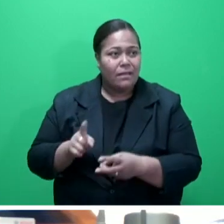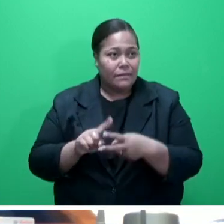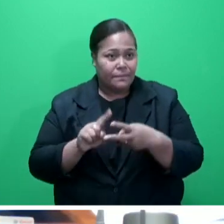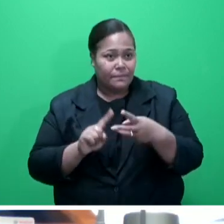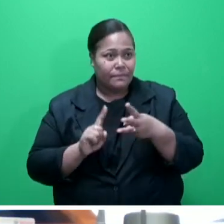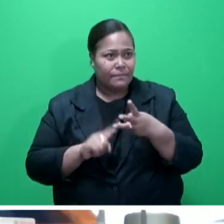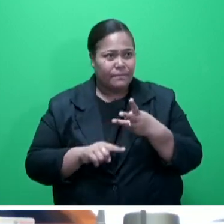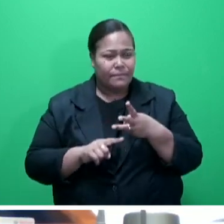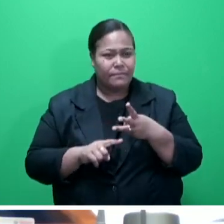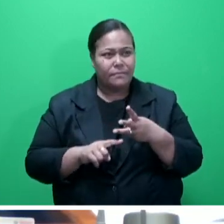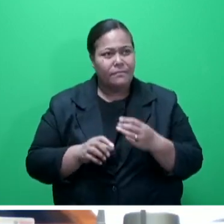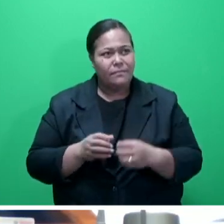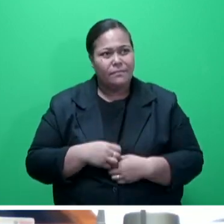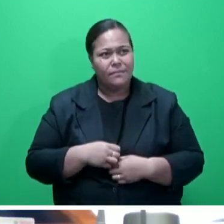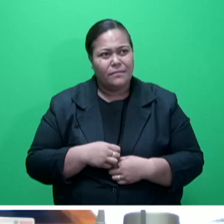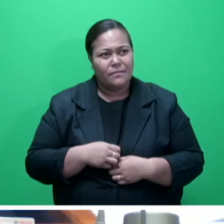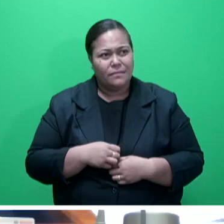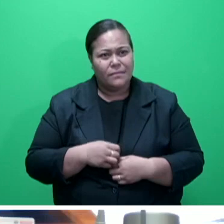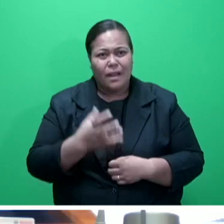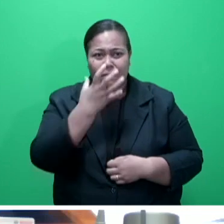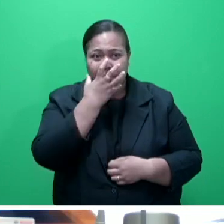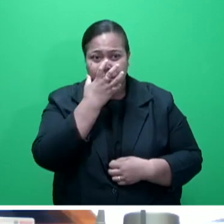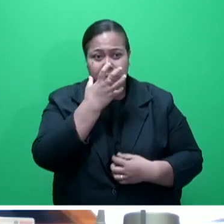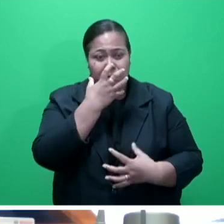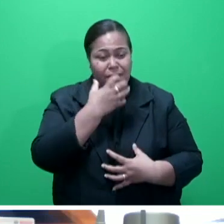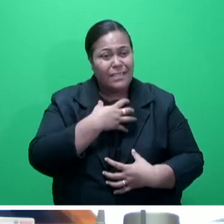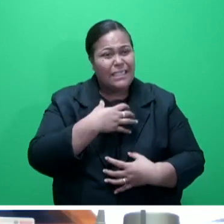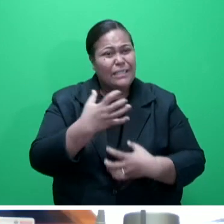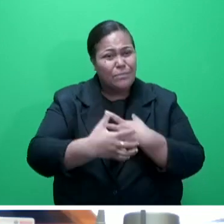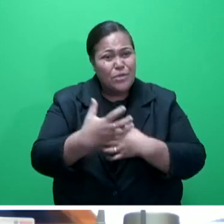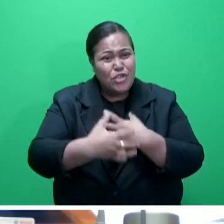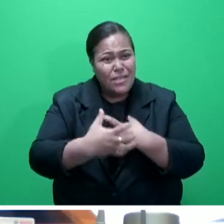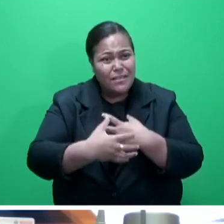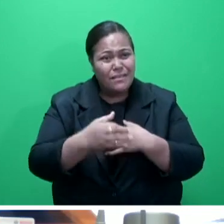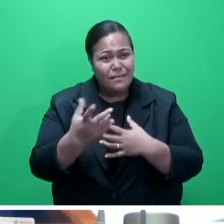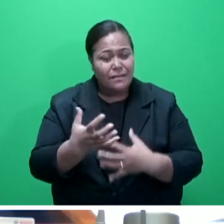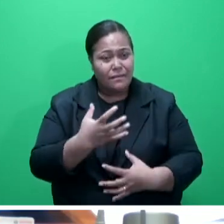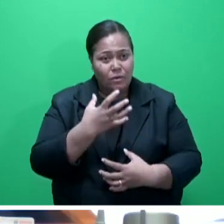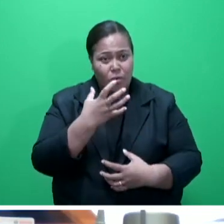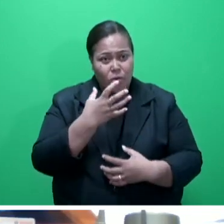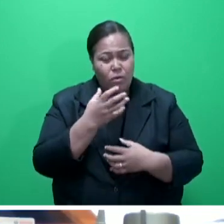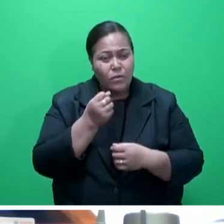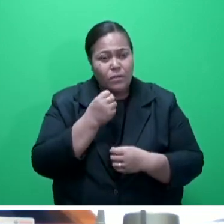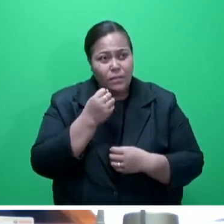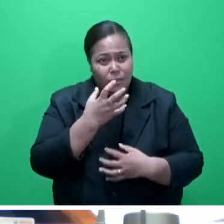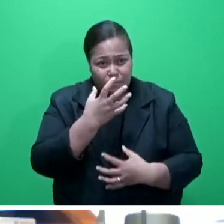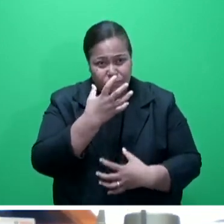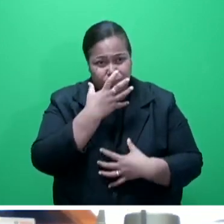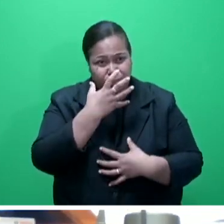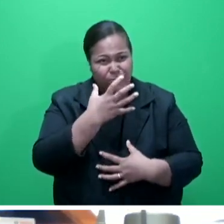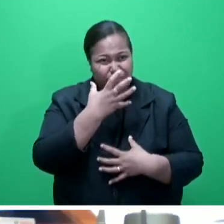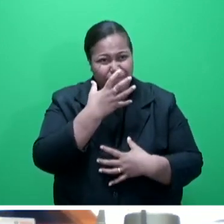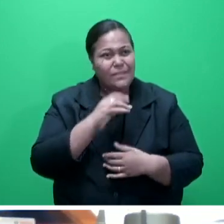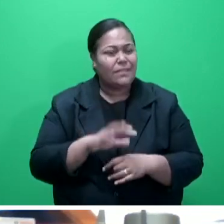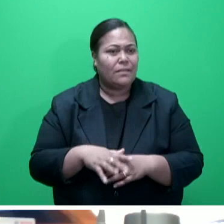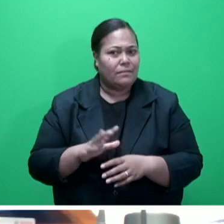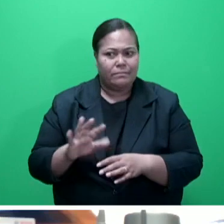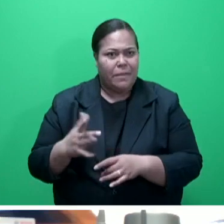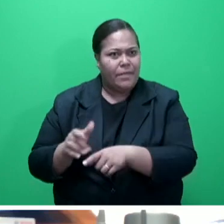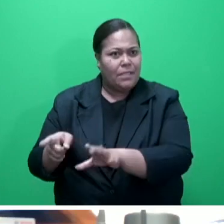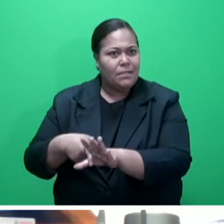the ventilator equipment or the oxygen mask, etc. People need to be trained in all of that, should somebody get some form of